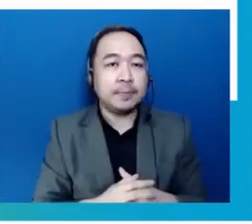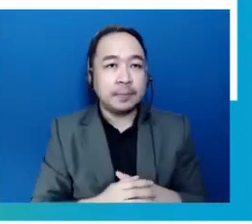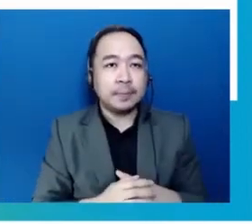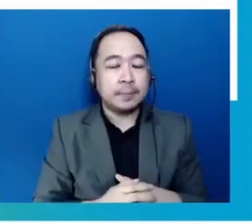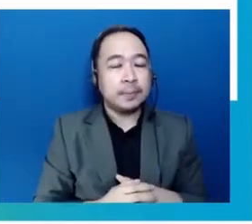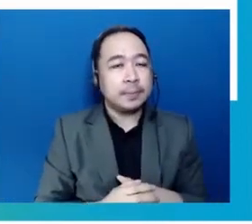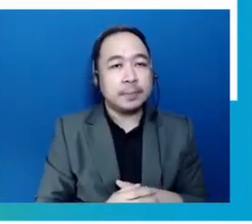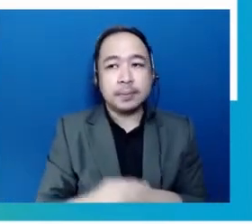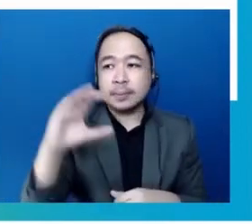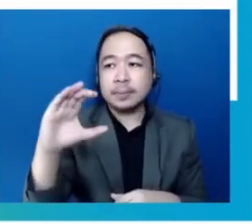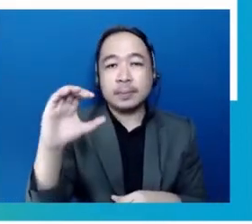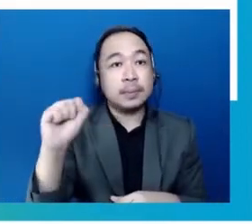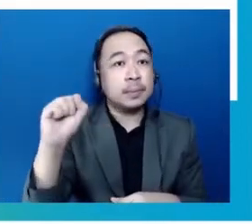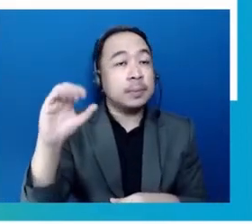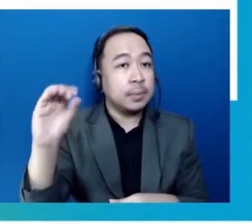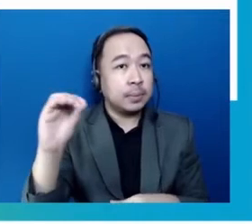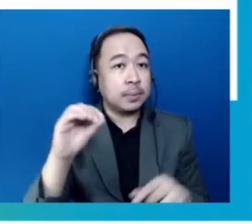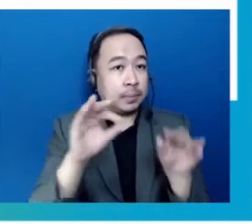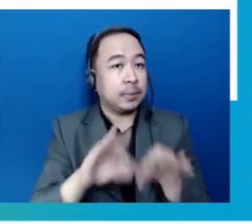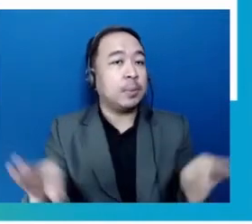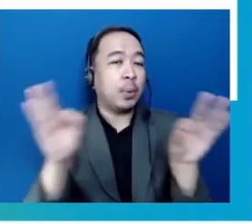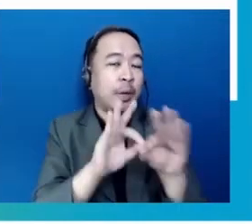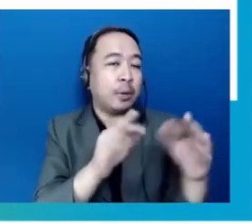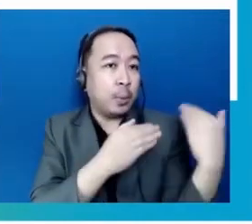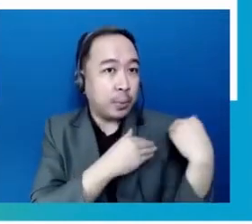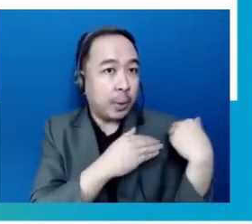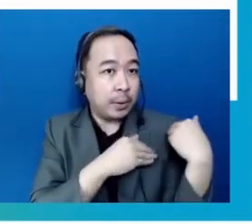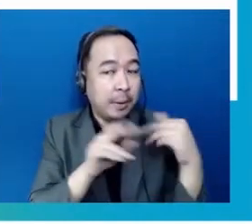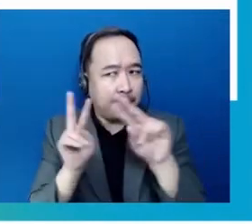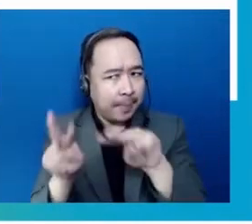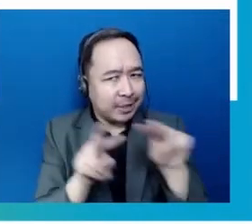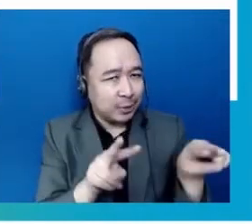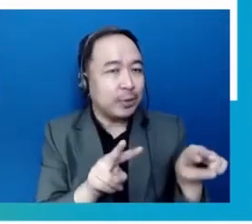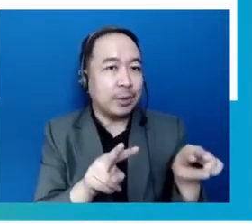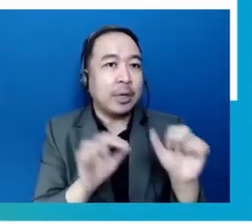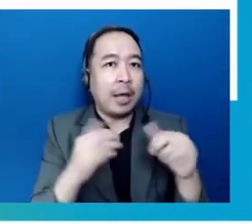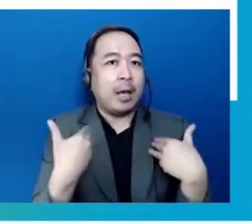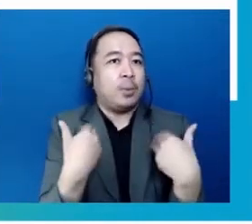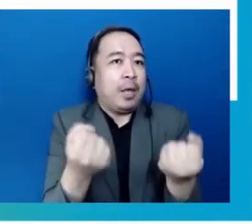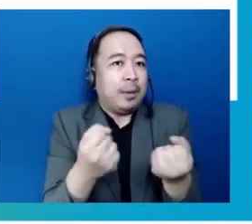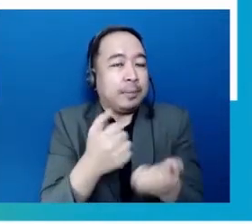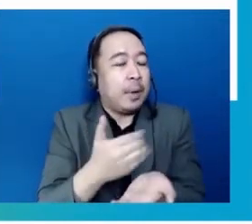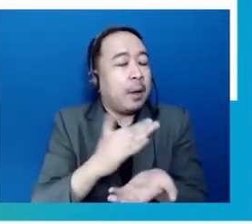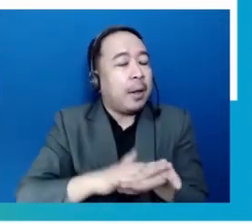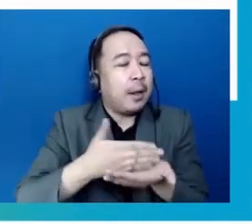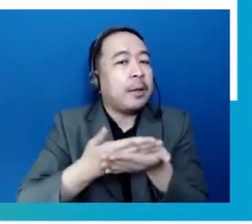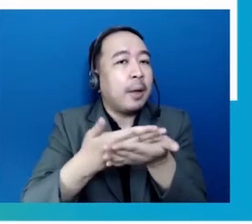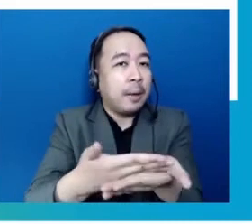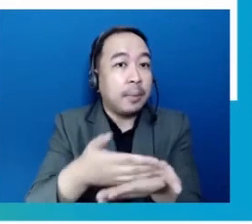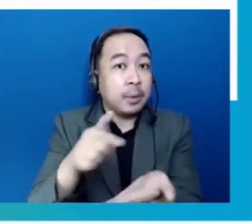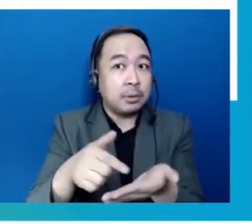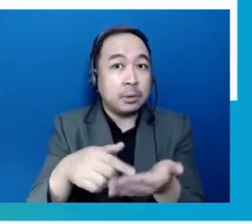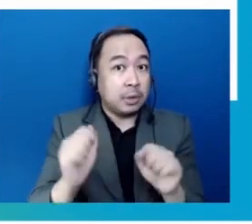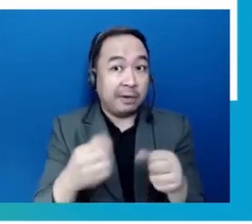also play an important monitoring role to ensure accountability and help to control any misuse of